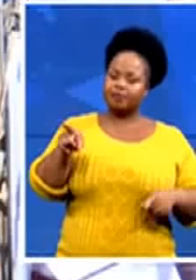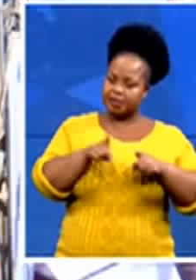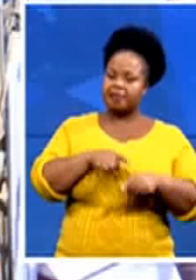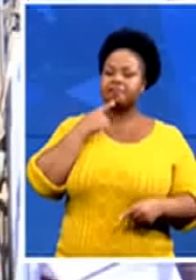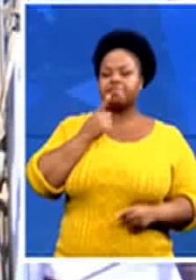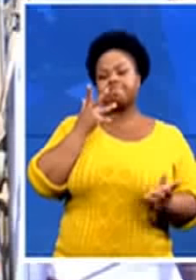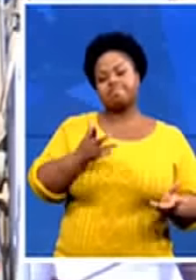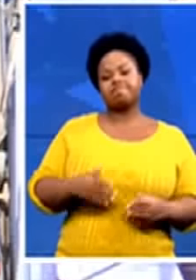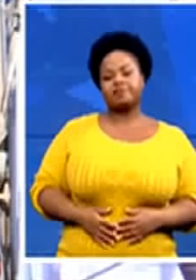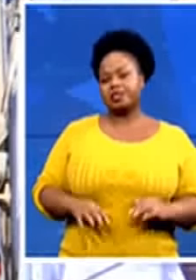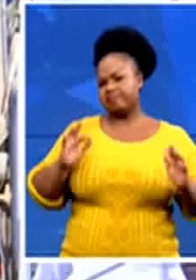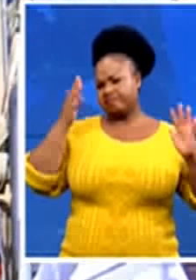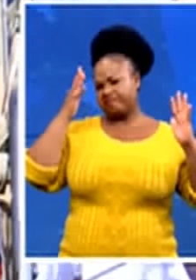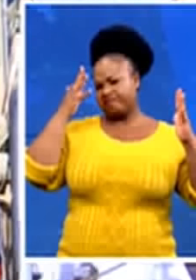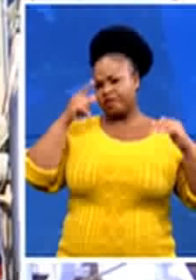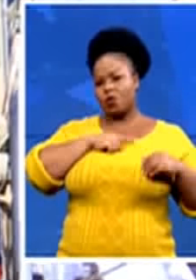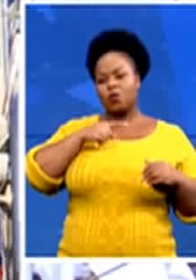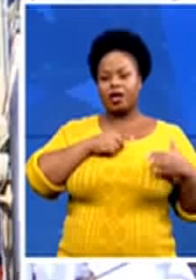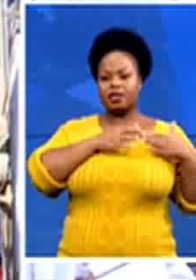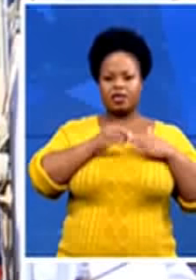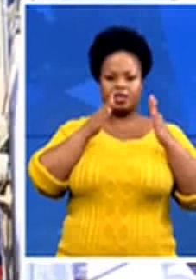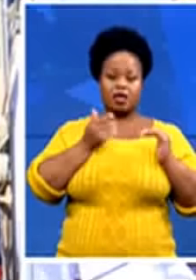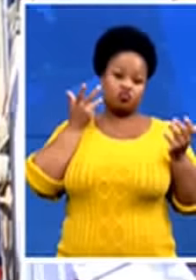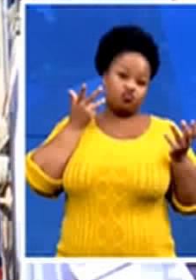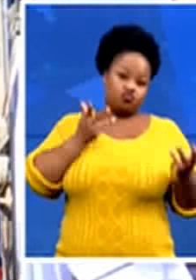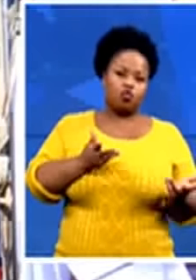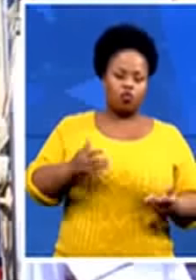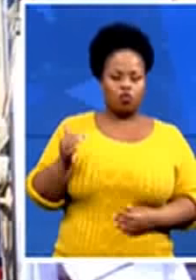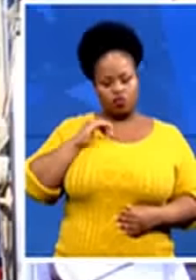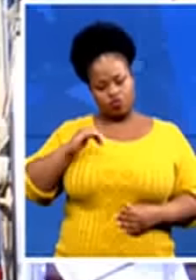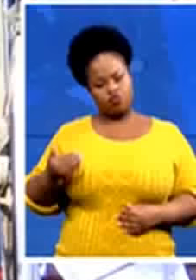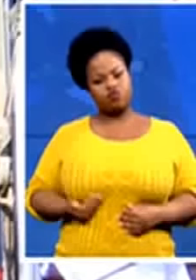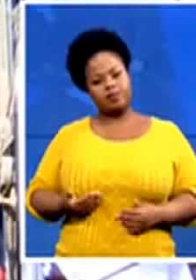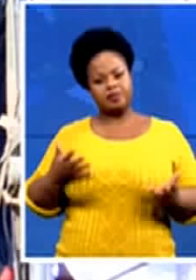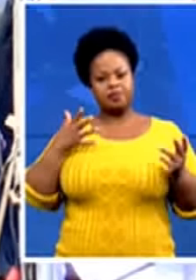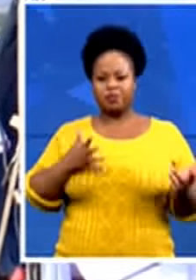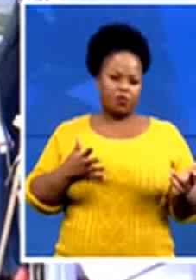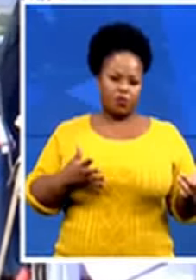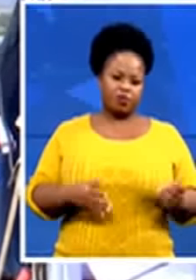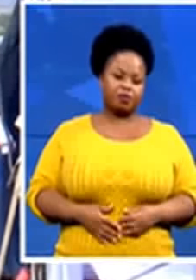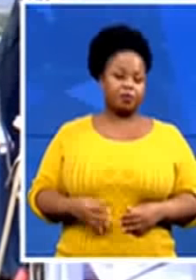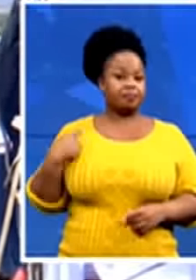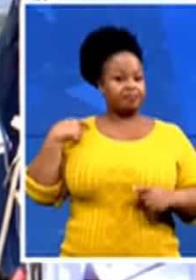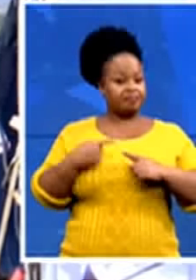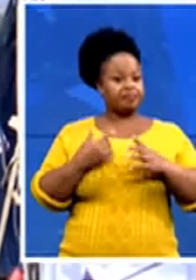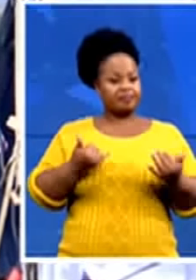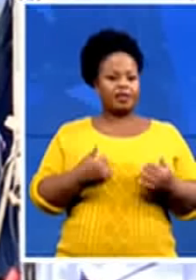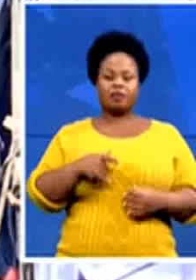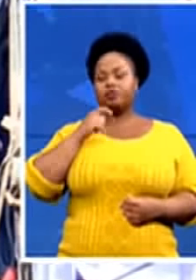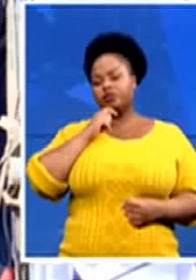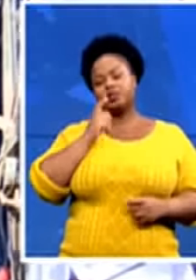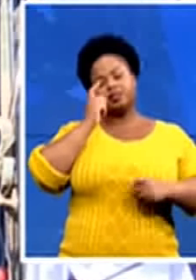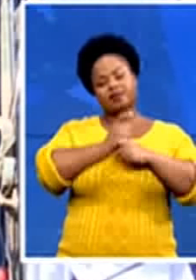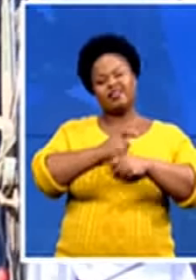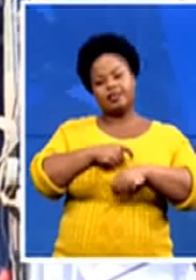the leader she was, the woman that she was. So today, playing a really, really difficult day for the community